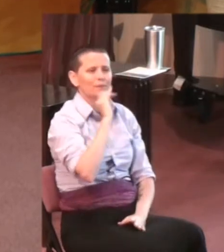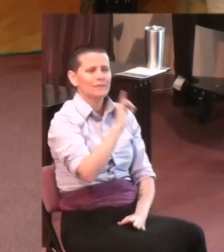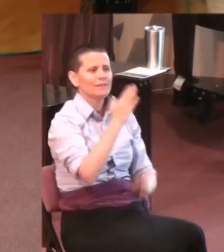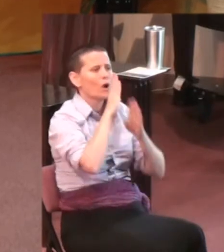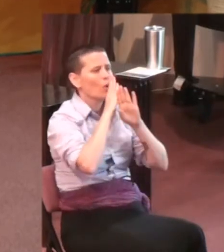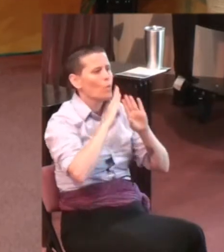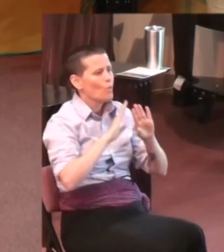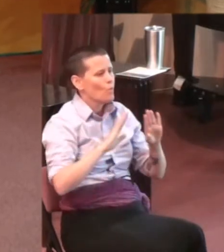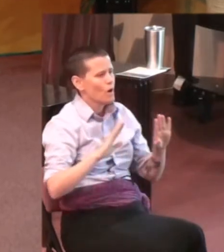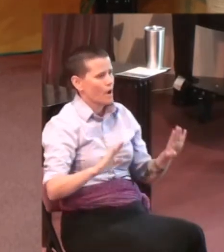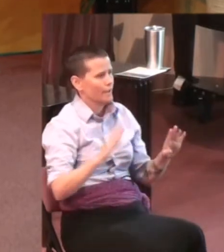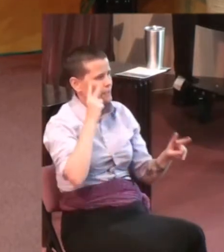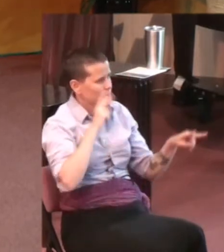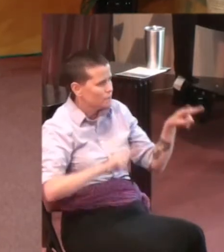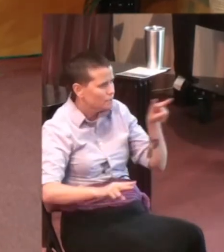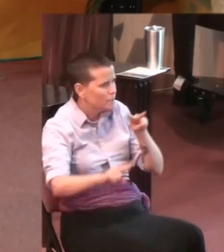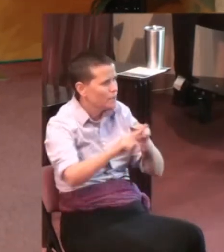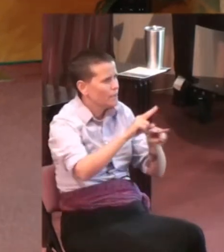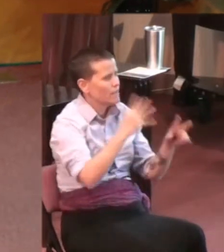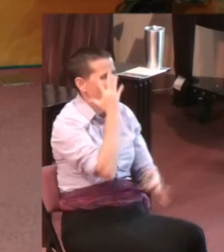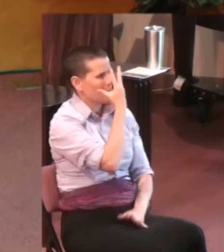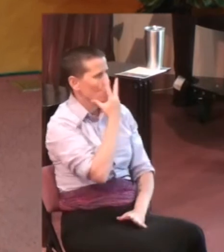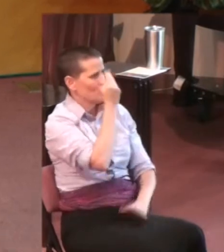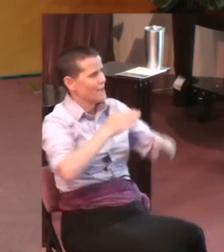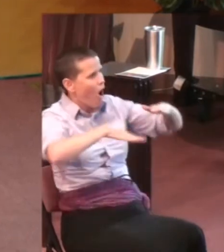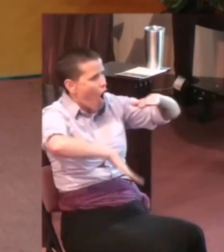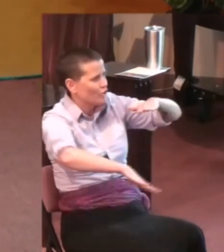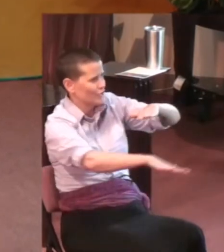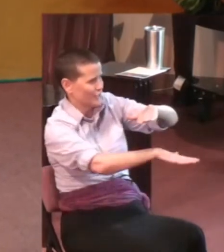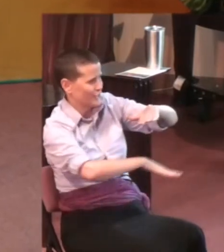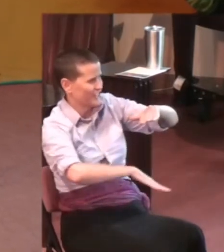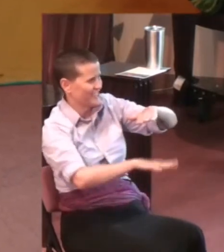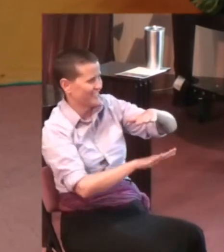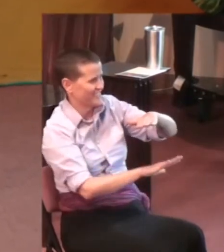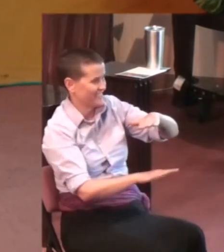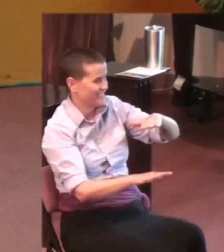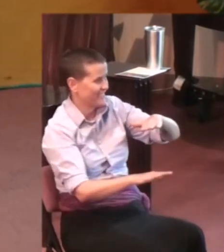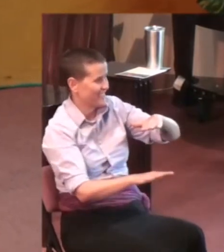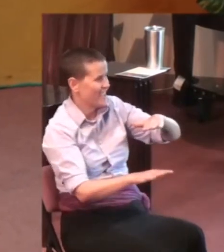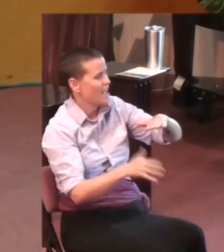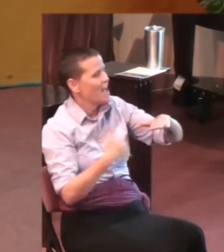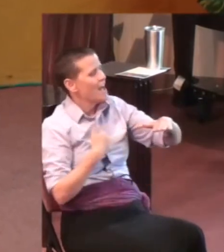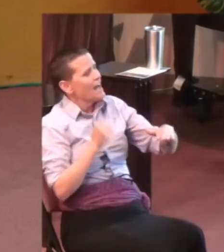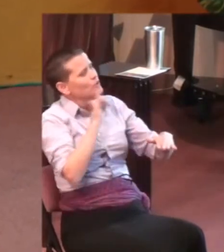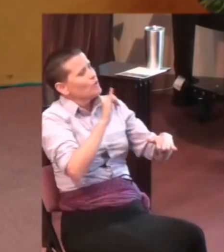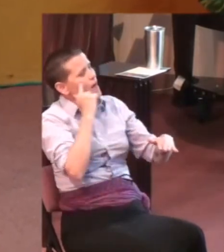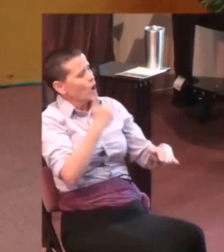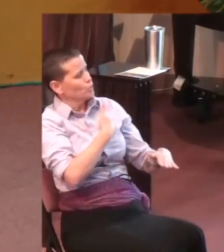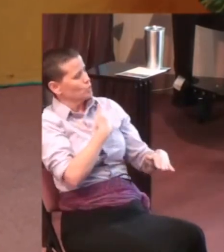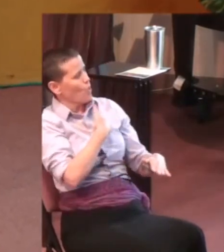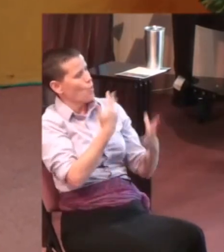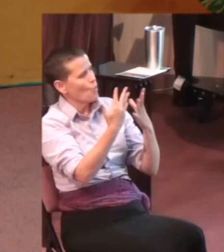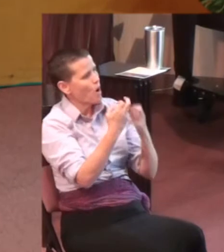the stillness. The craving of our heart and soul is to go back into that divine presence.